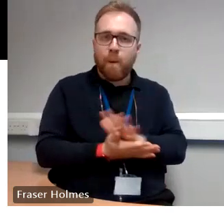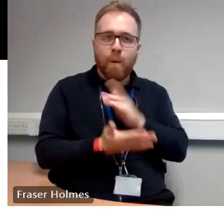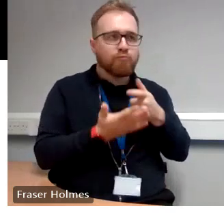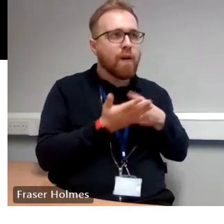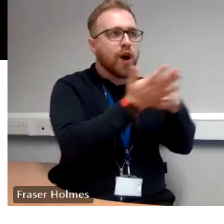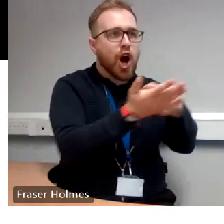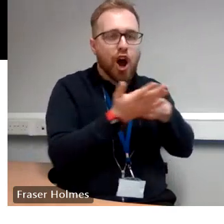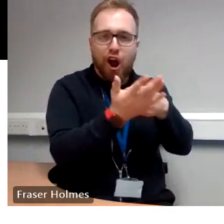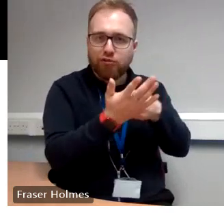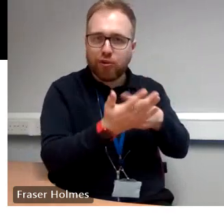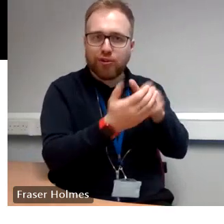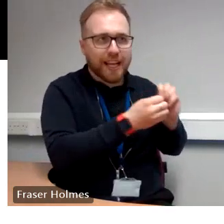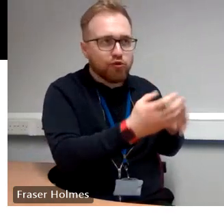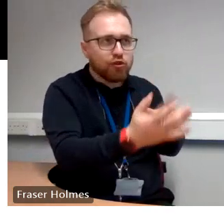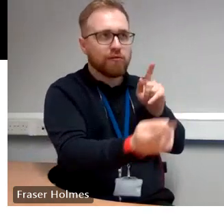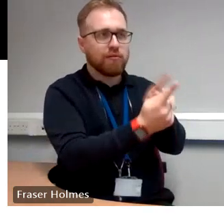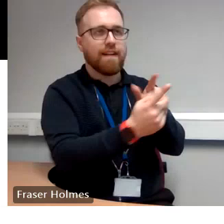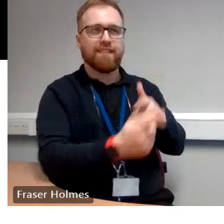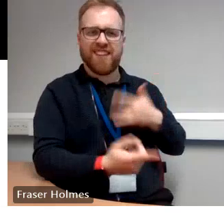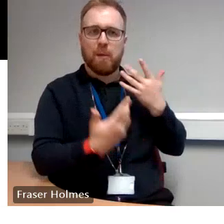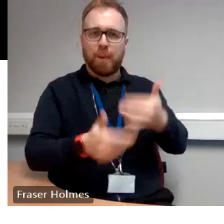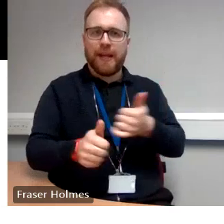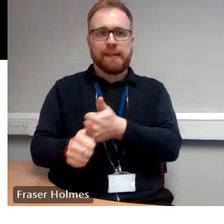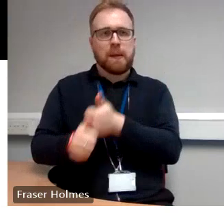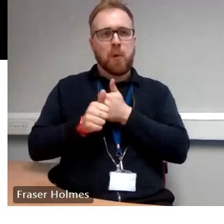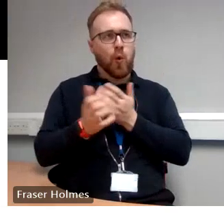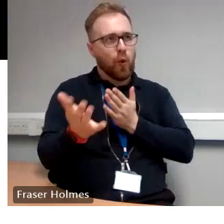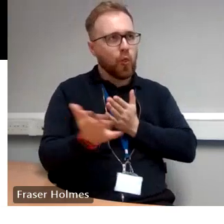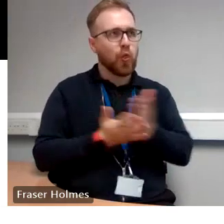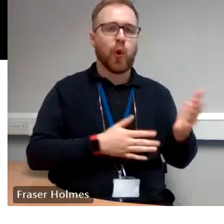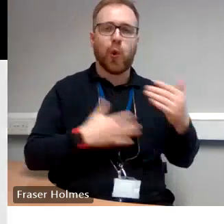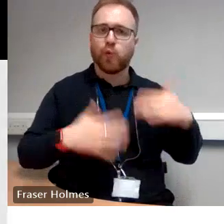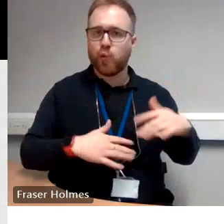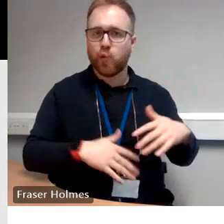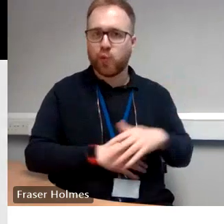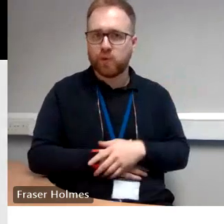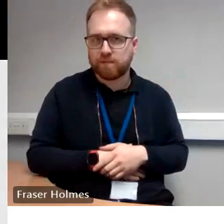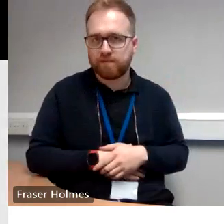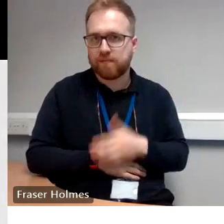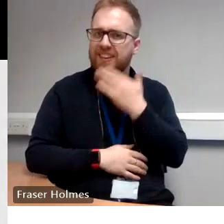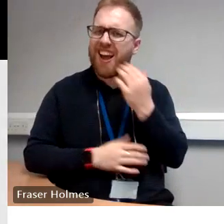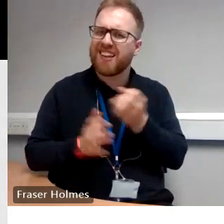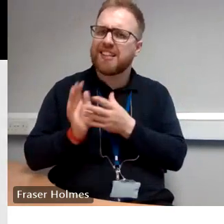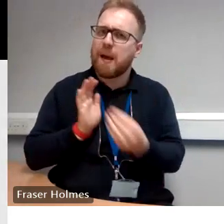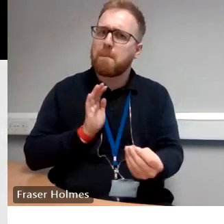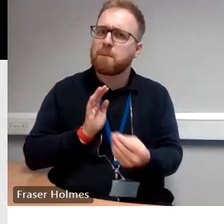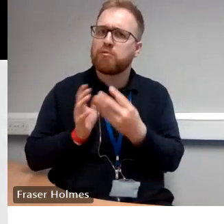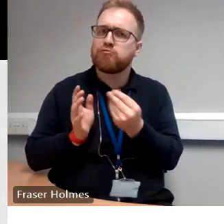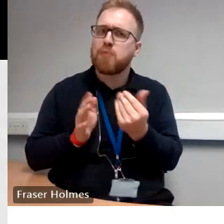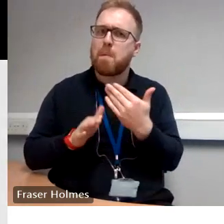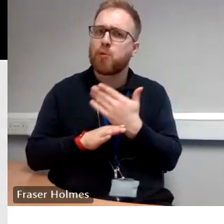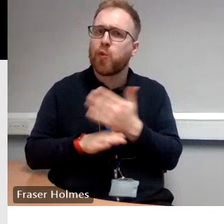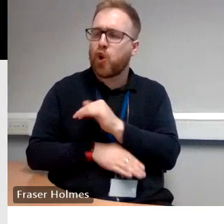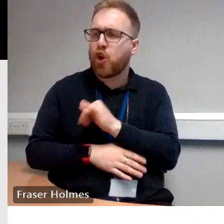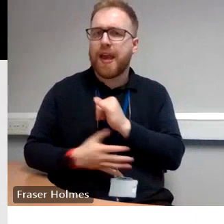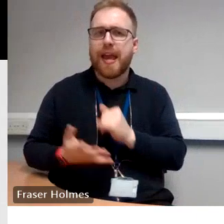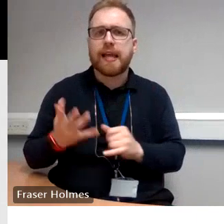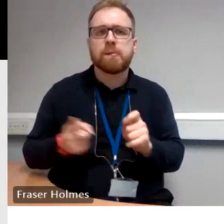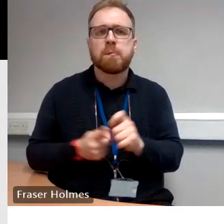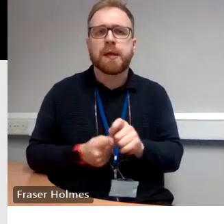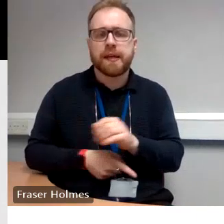I feel fully supported throughout." So that's a nice example of some of the work that we can do.